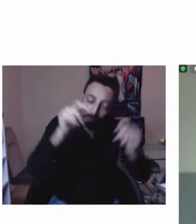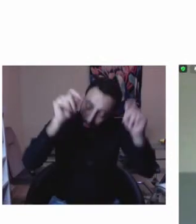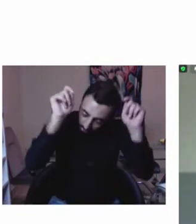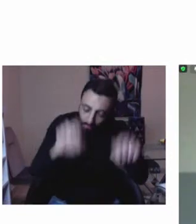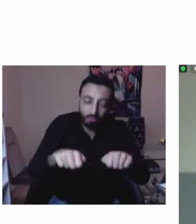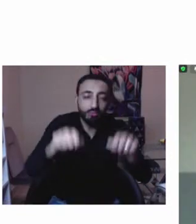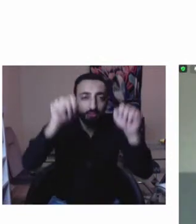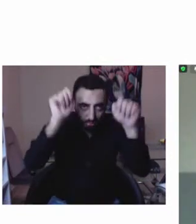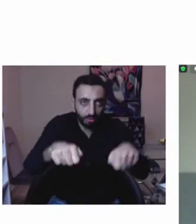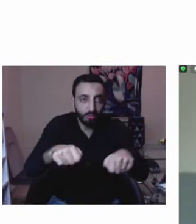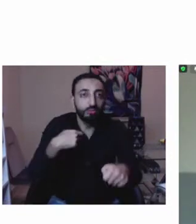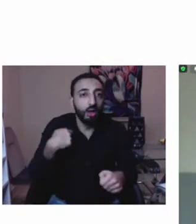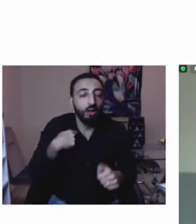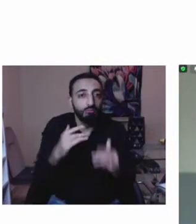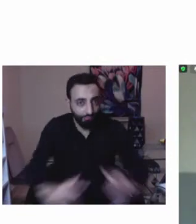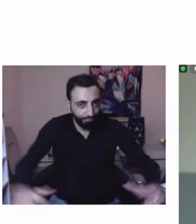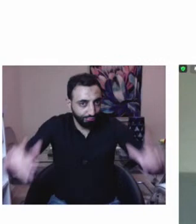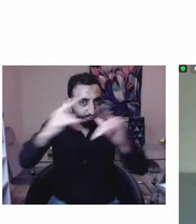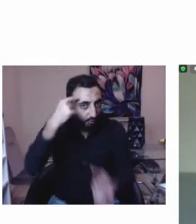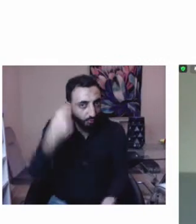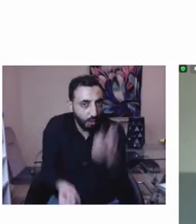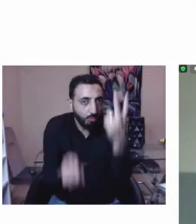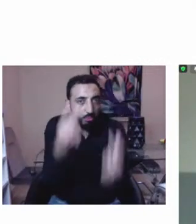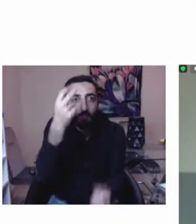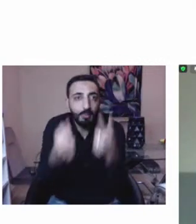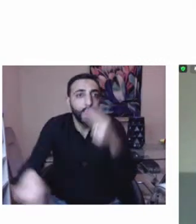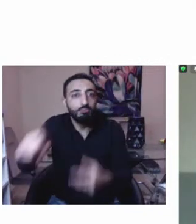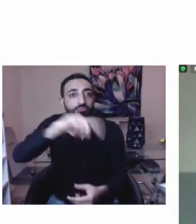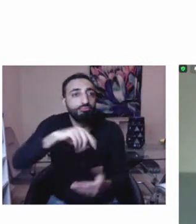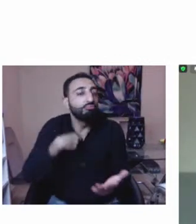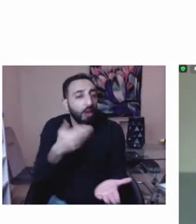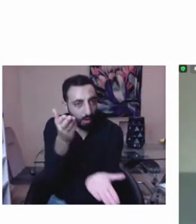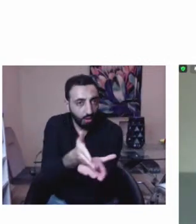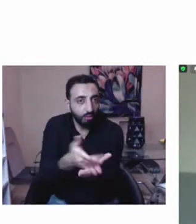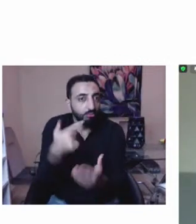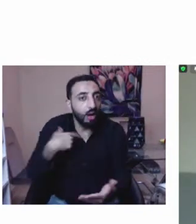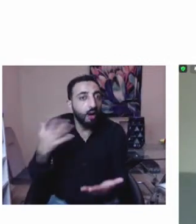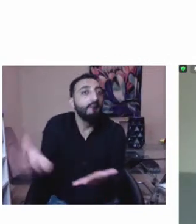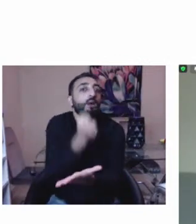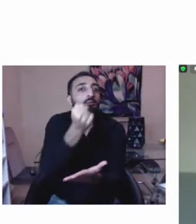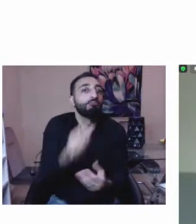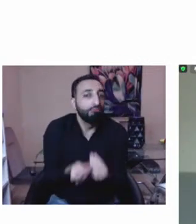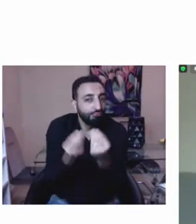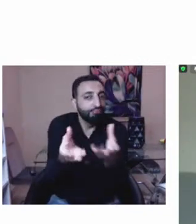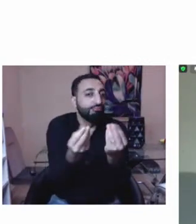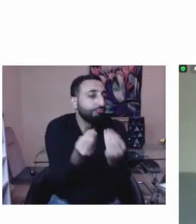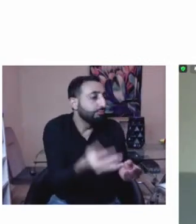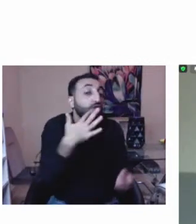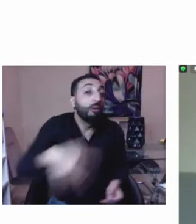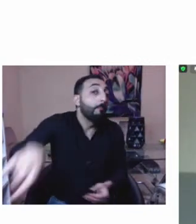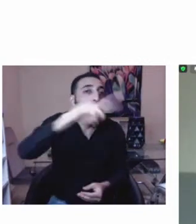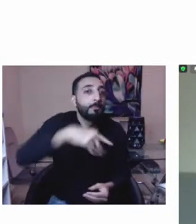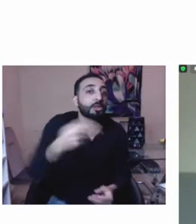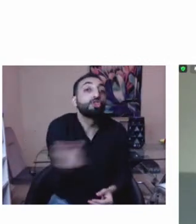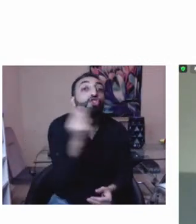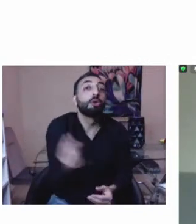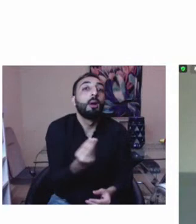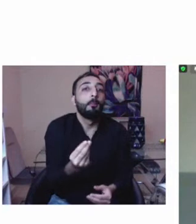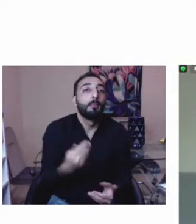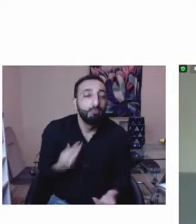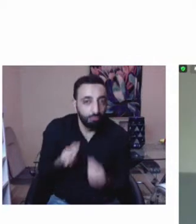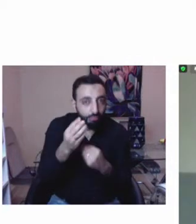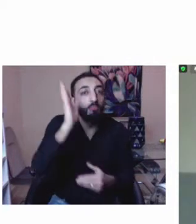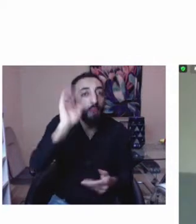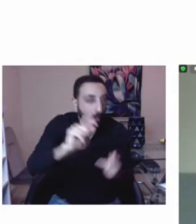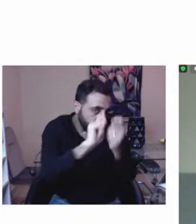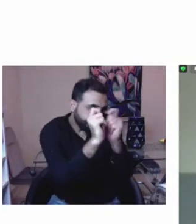the opportunity to be responsible and at the expense of the change they will, and at the expense of the change they want.